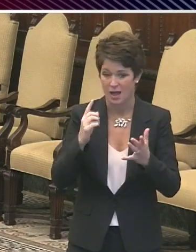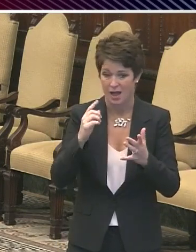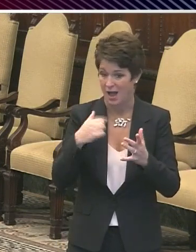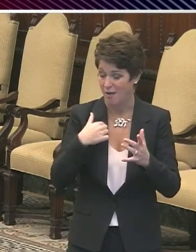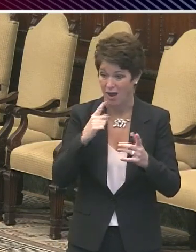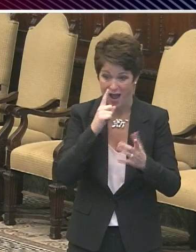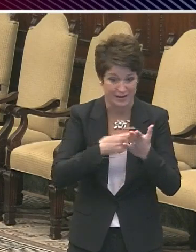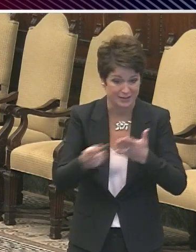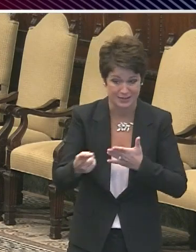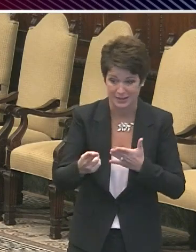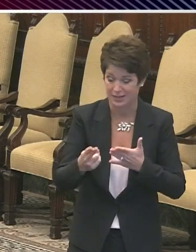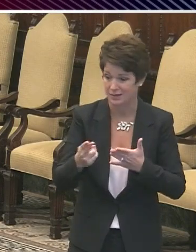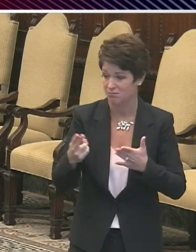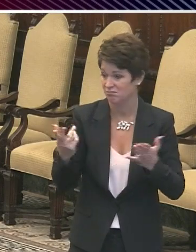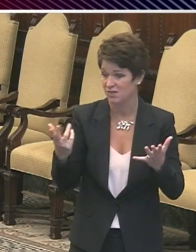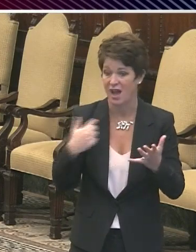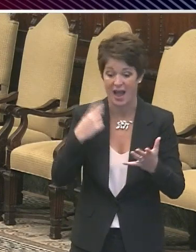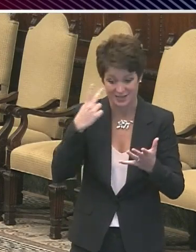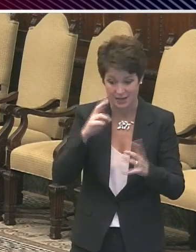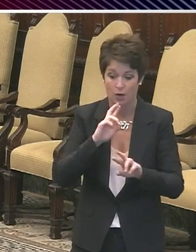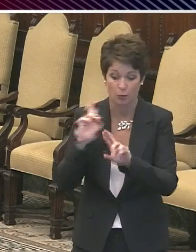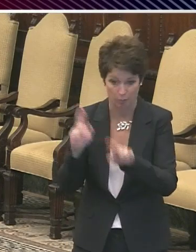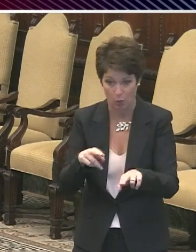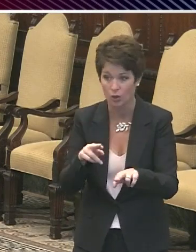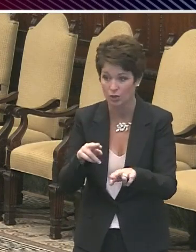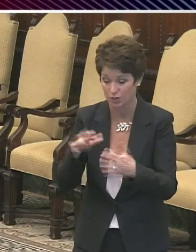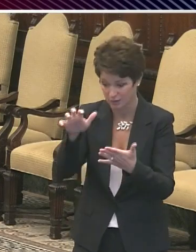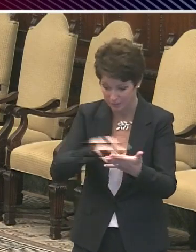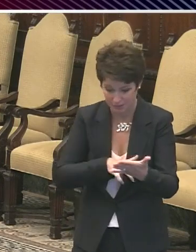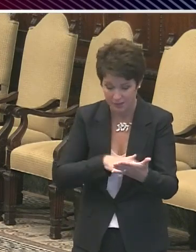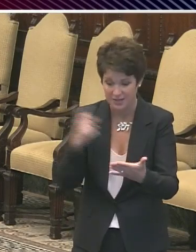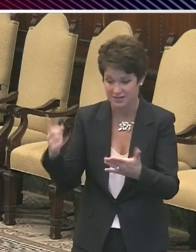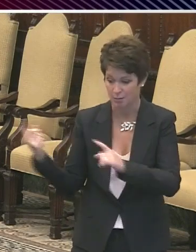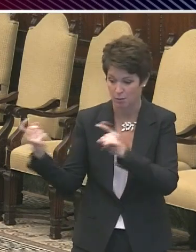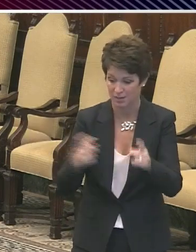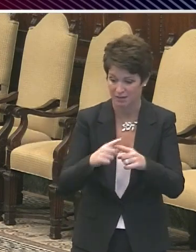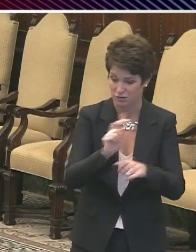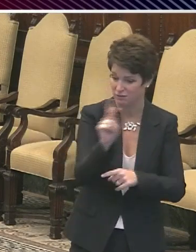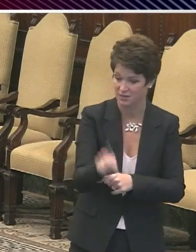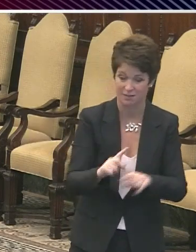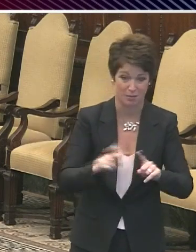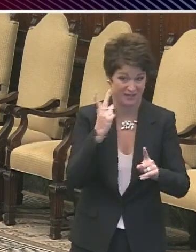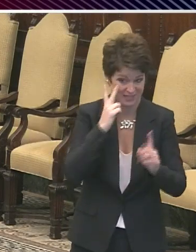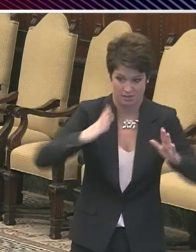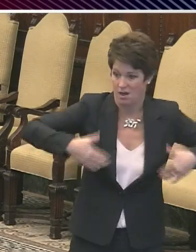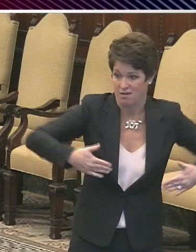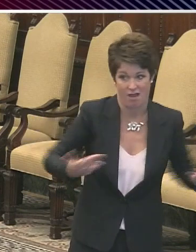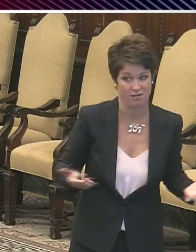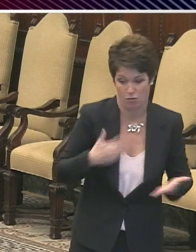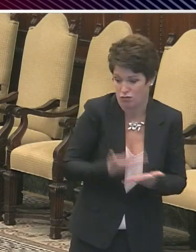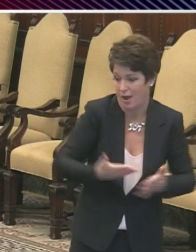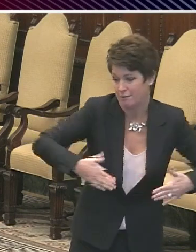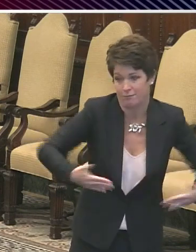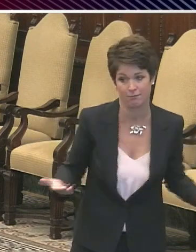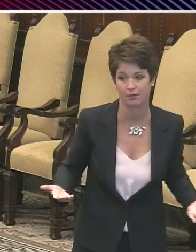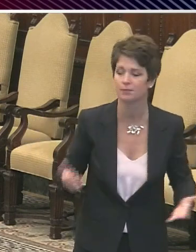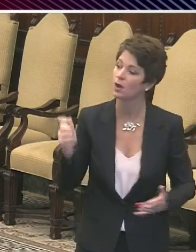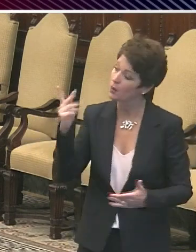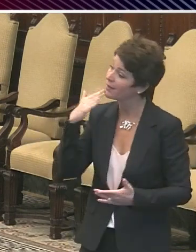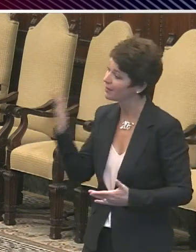not, other than just hearing a report that there was going to be some delivered to Philadelphia, I've not heard anything since. Okay, gotcha.